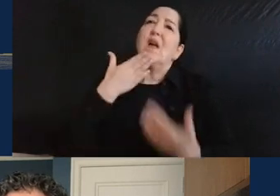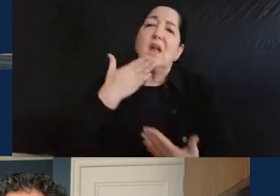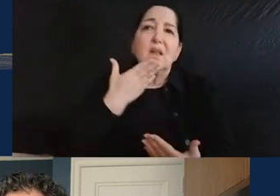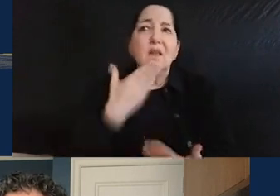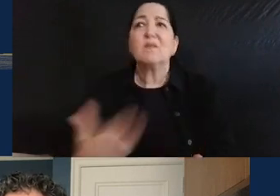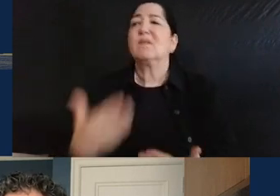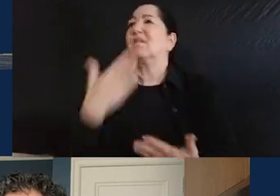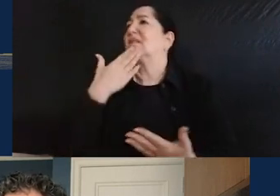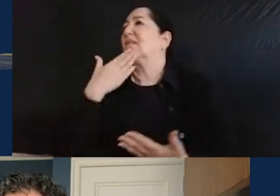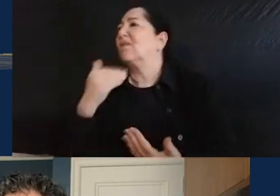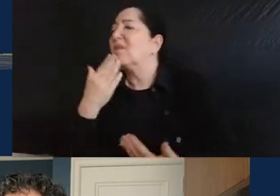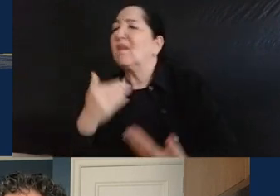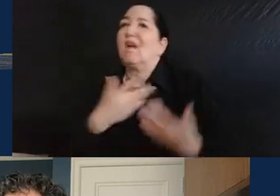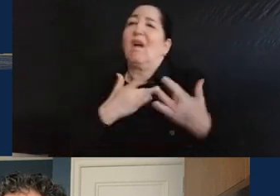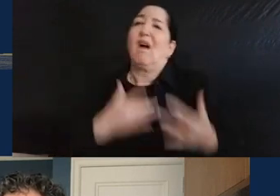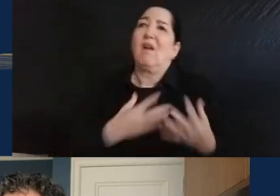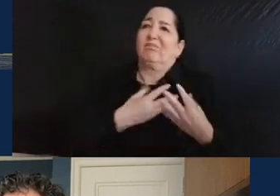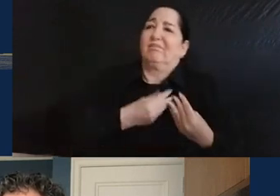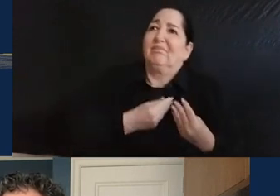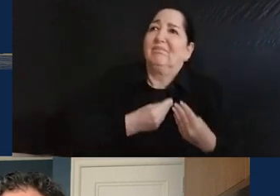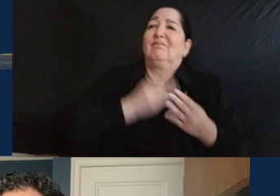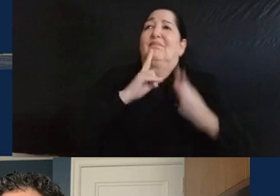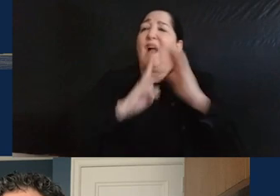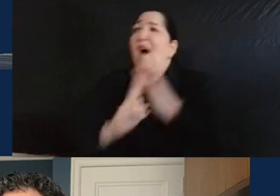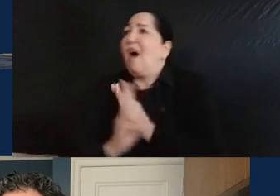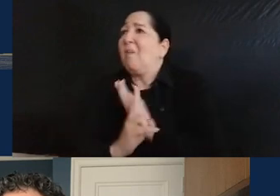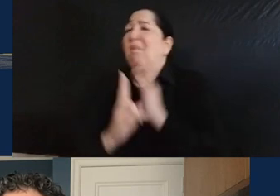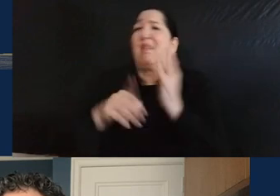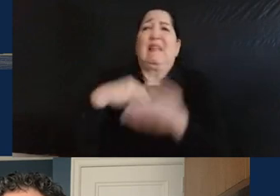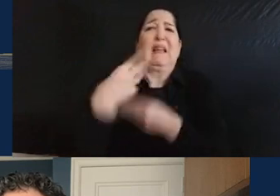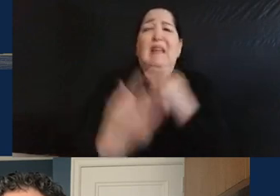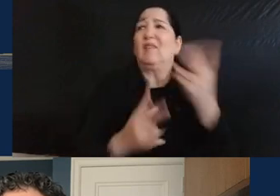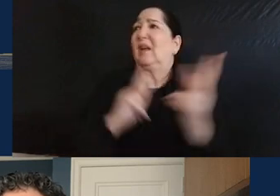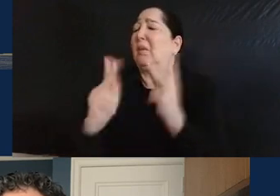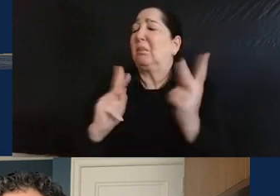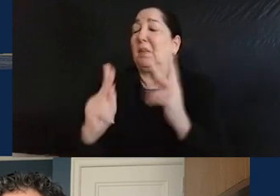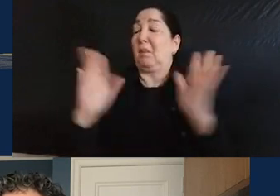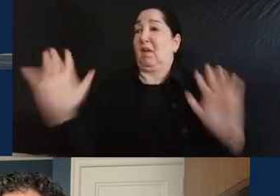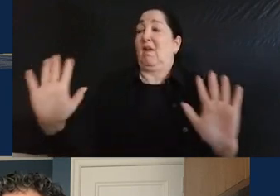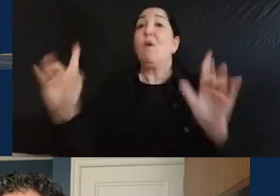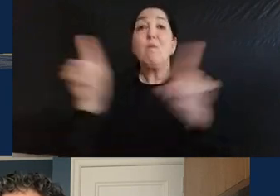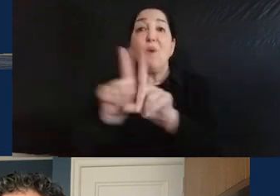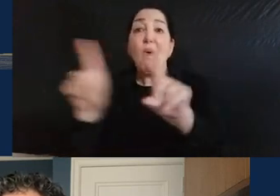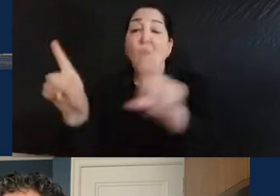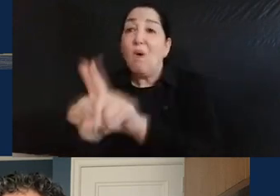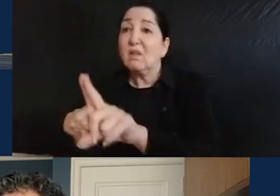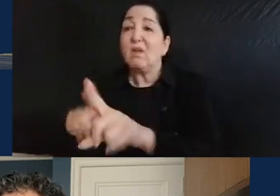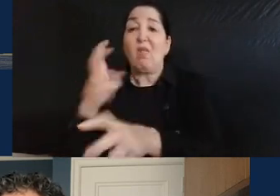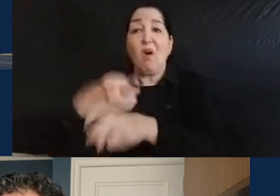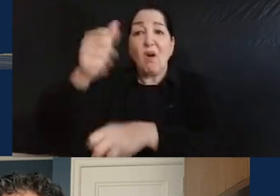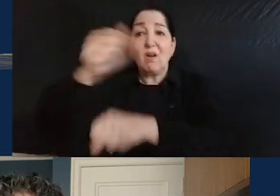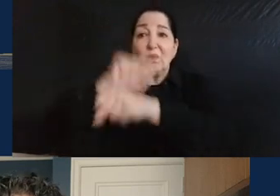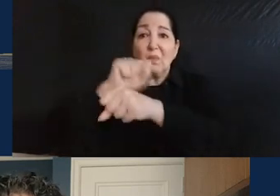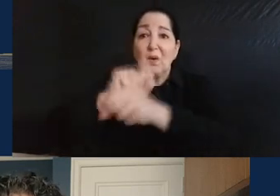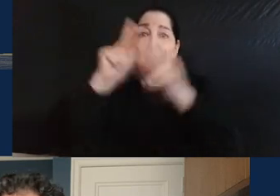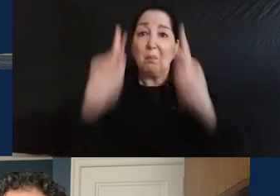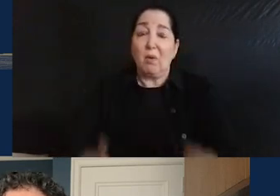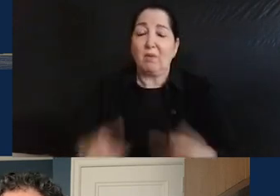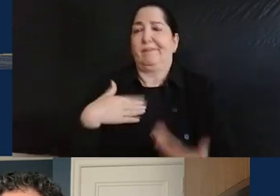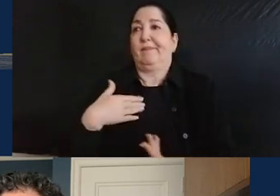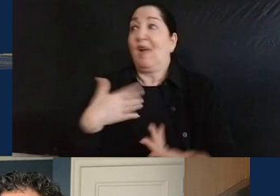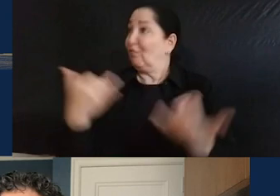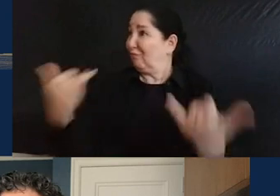loyal, humble, giving people I've ever met, not to mention the hardest working person I have ever met. I mean, come on, you're